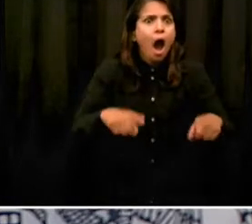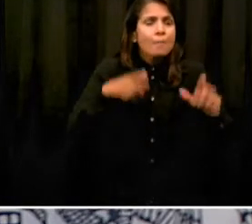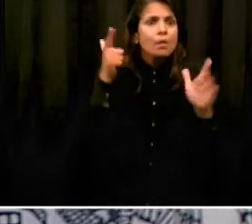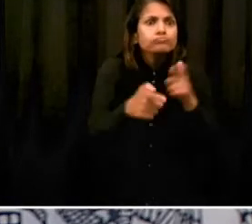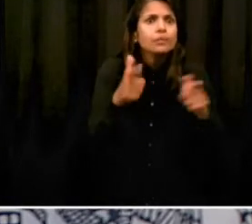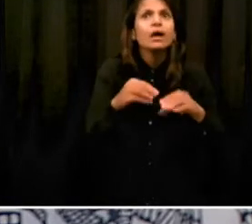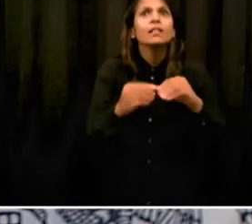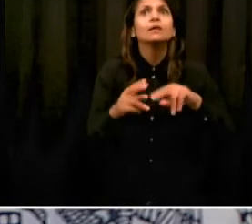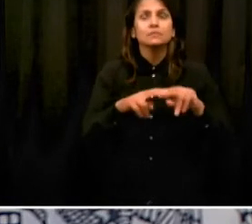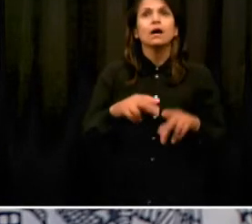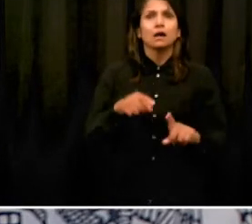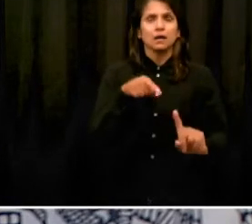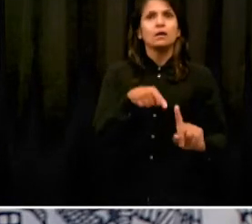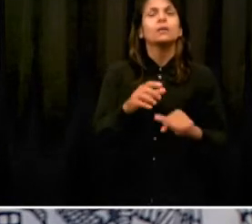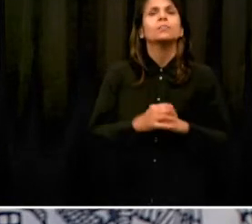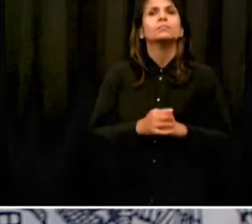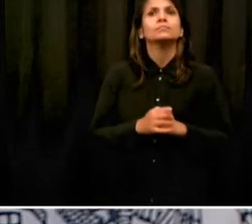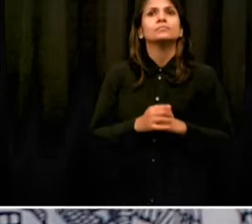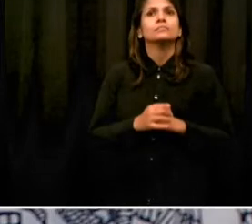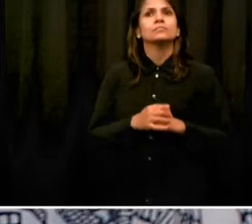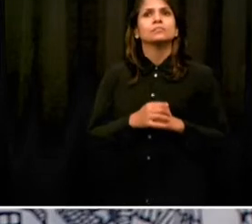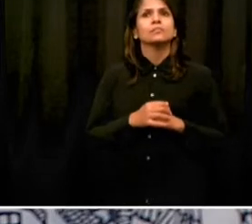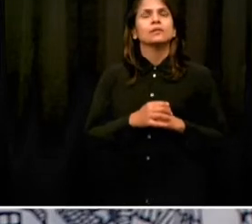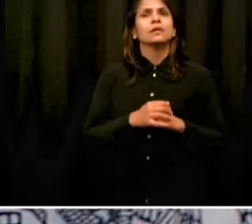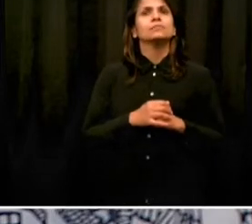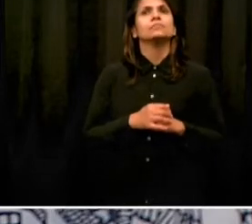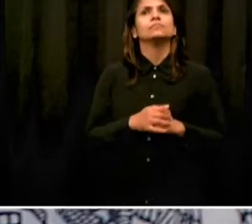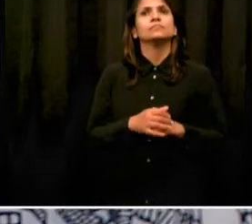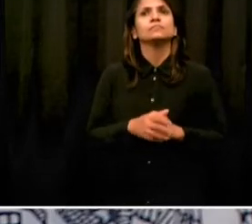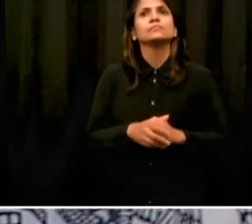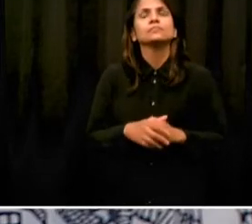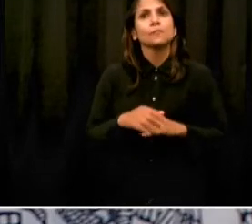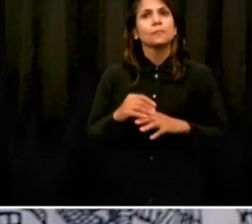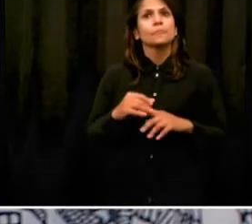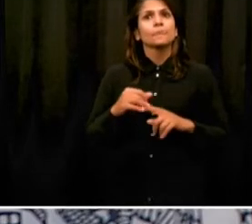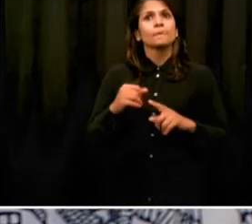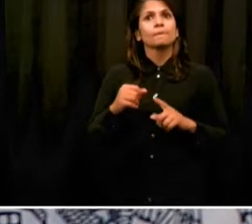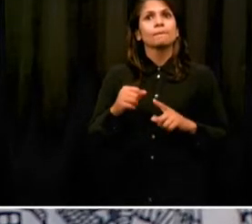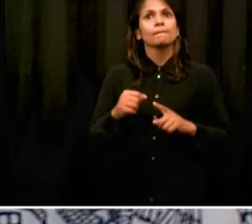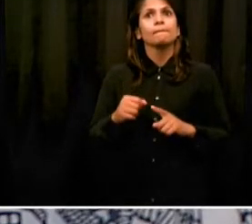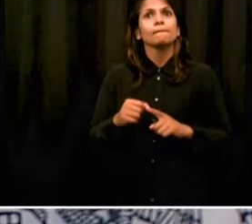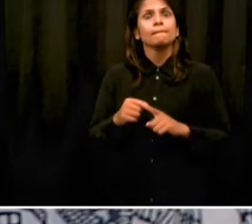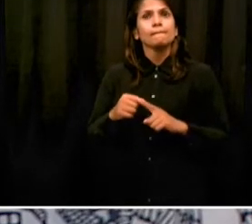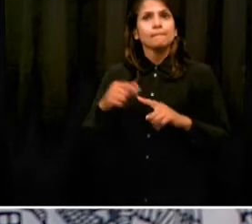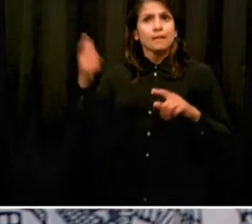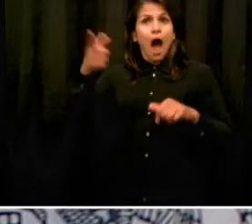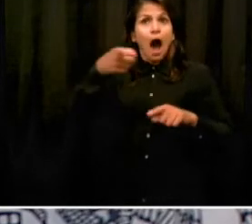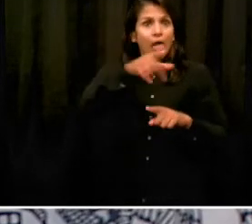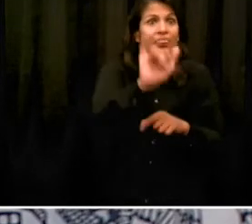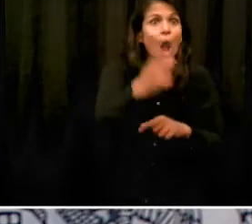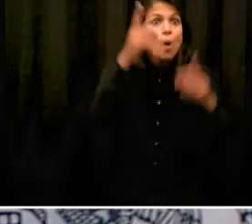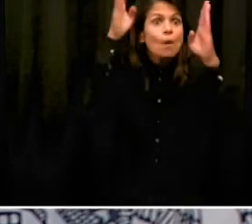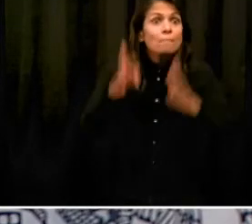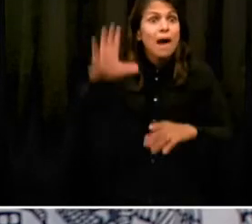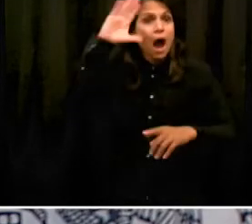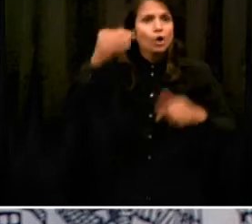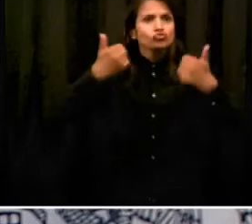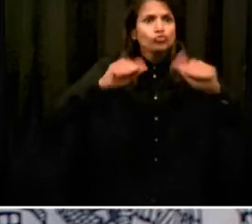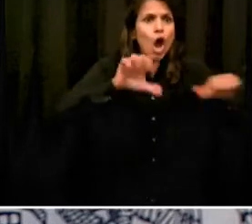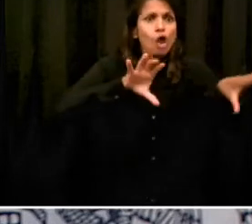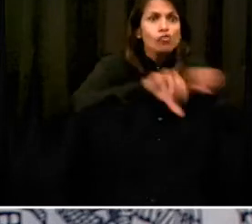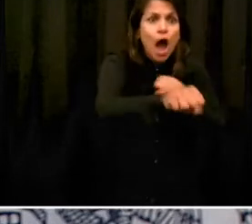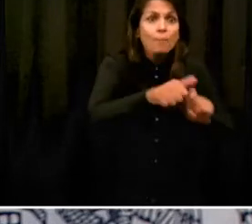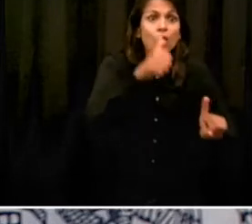was going to ask about criminal justice, but I'm going to go further. Are we considering maybe revisiting of